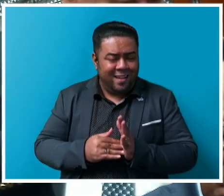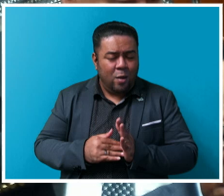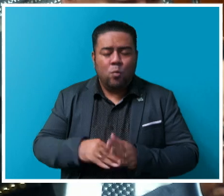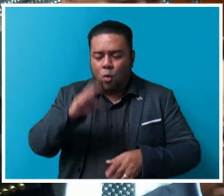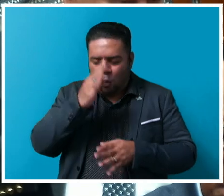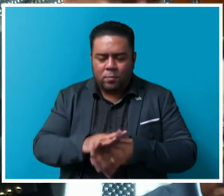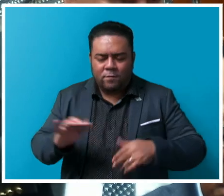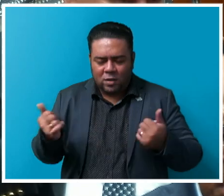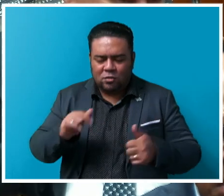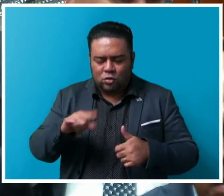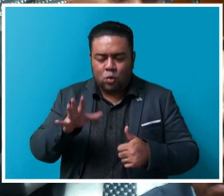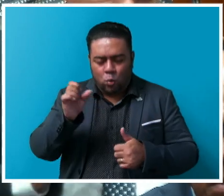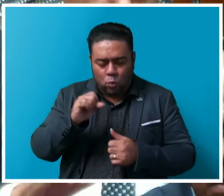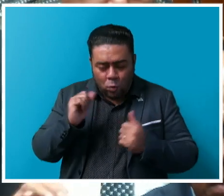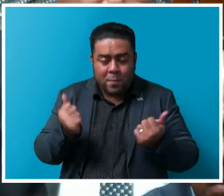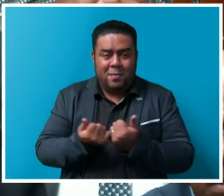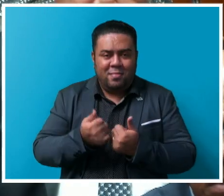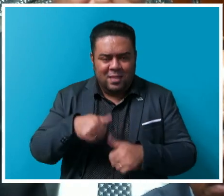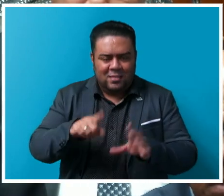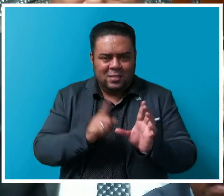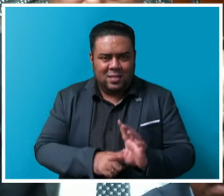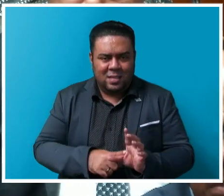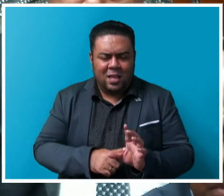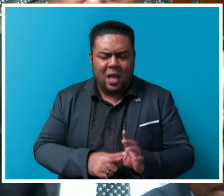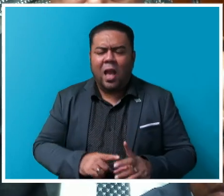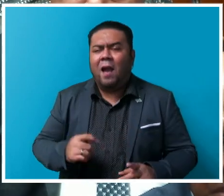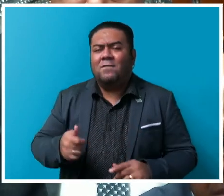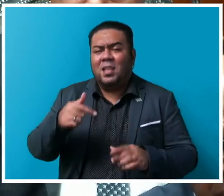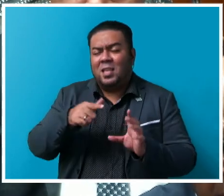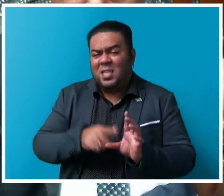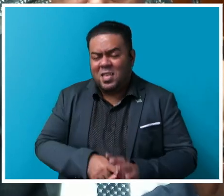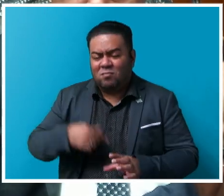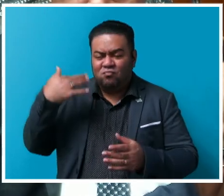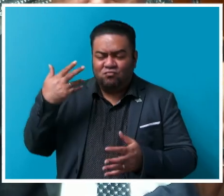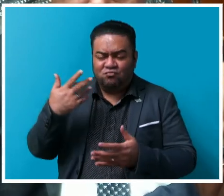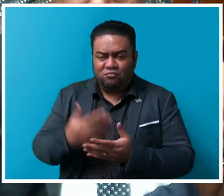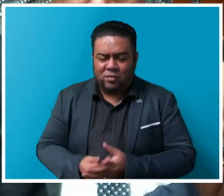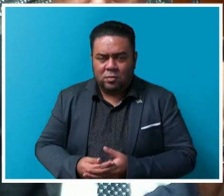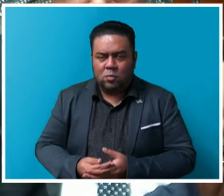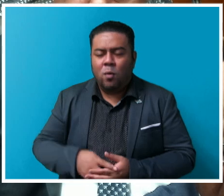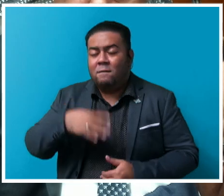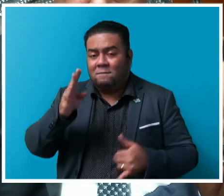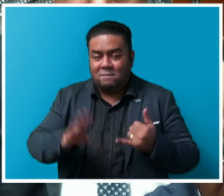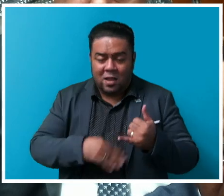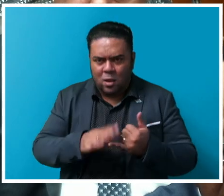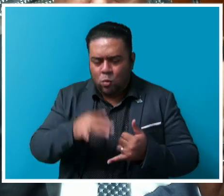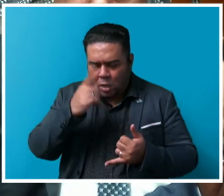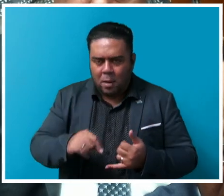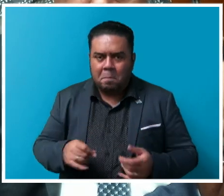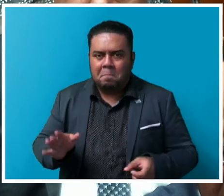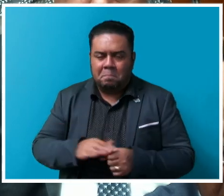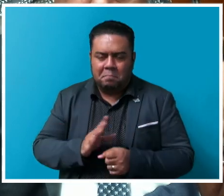year. In terms of the EU, after years of deadlock, we have finally been able to make headway on